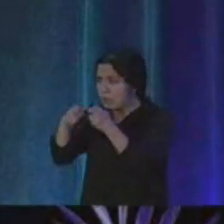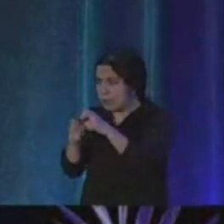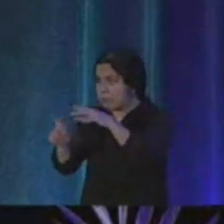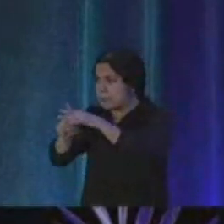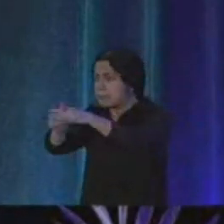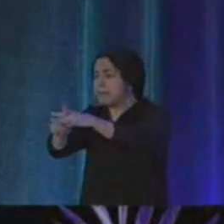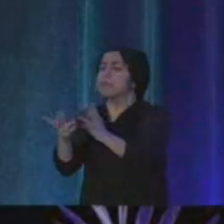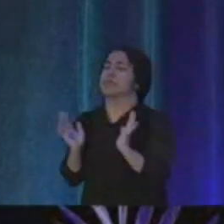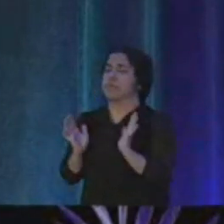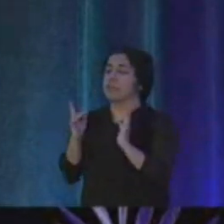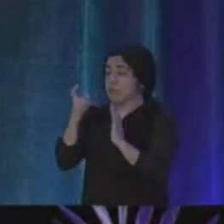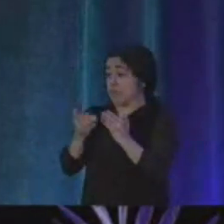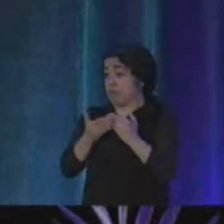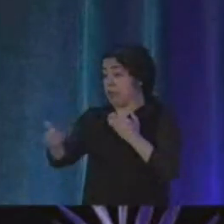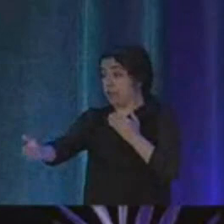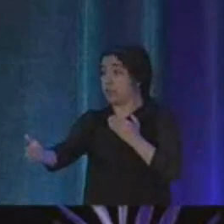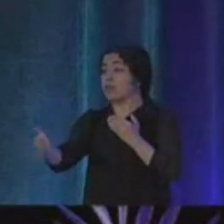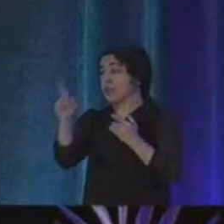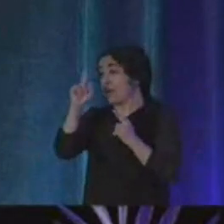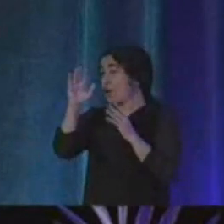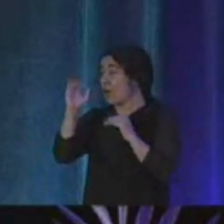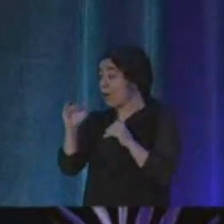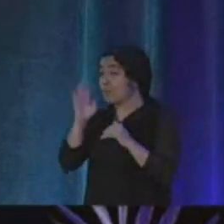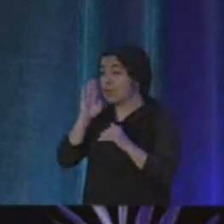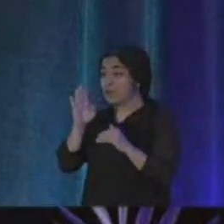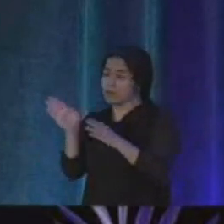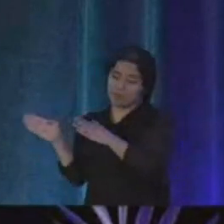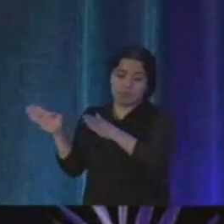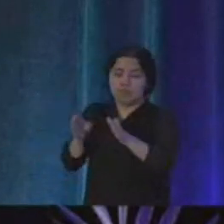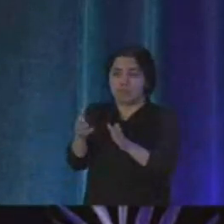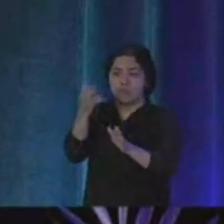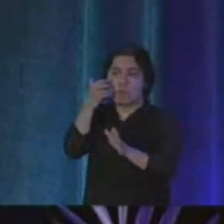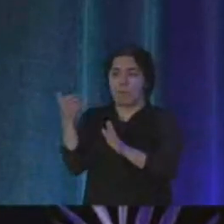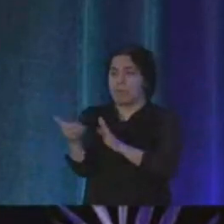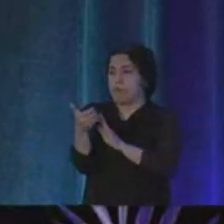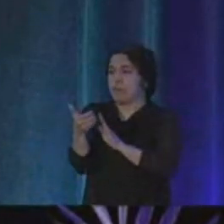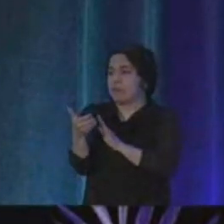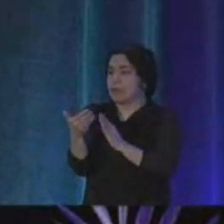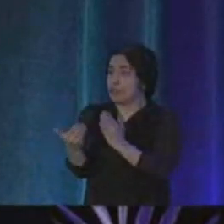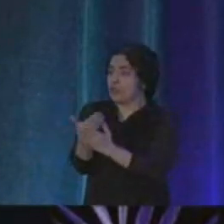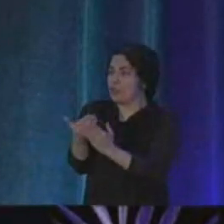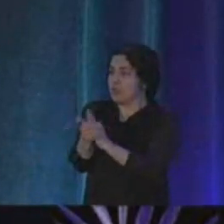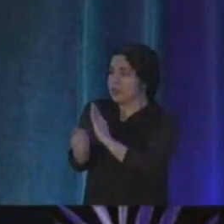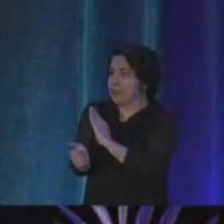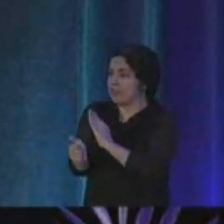So from there, I'm hoping you'll mobilize and have some fun with those new skills.